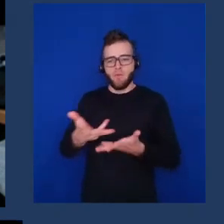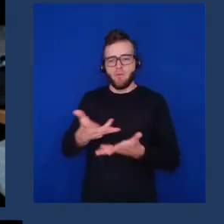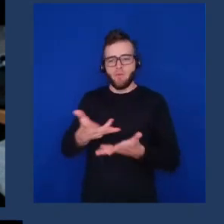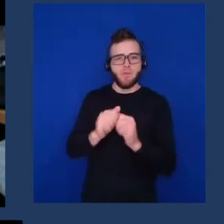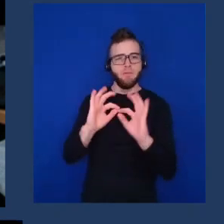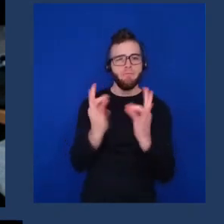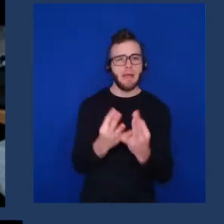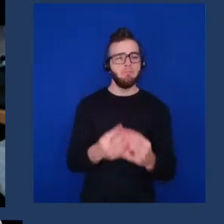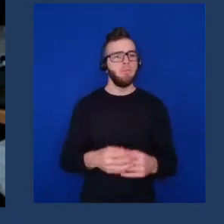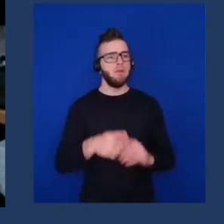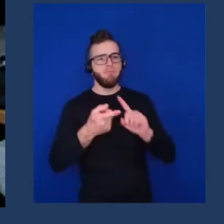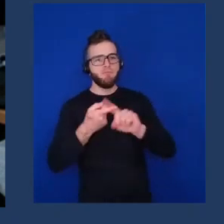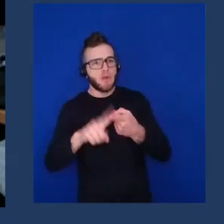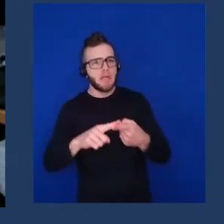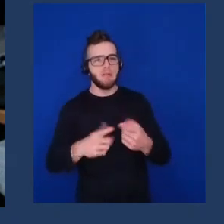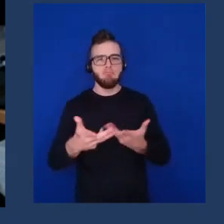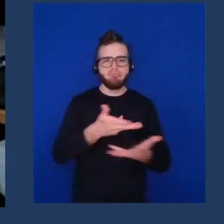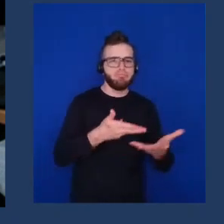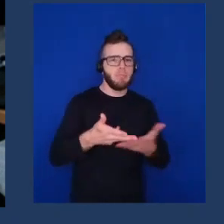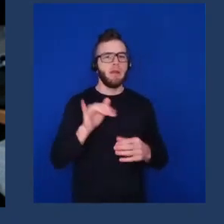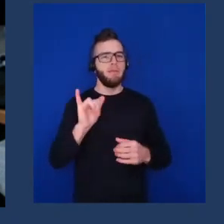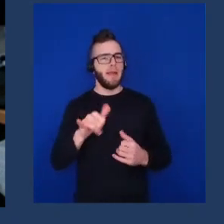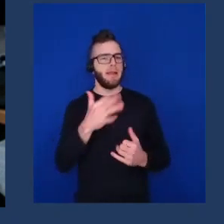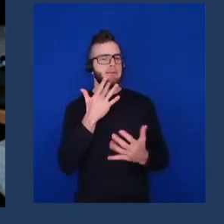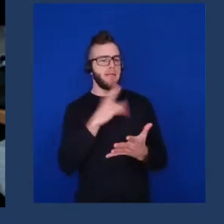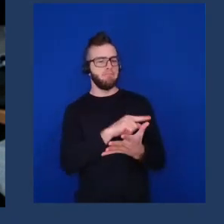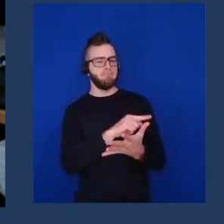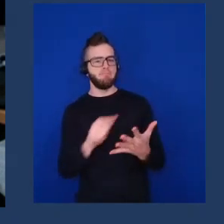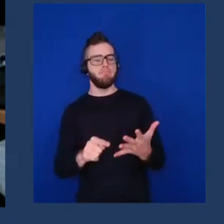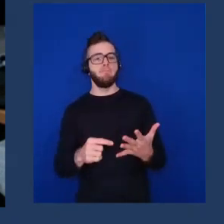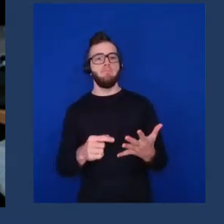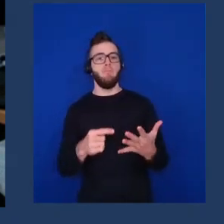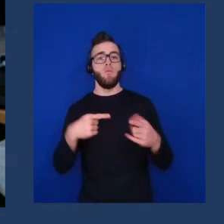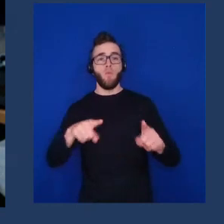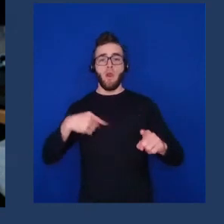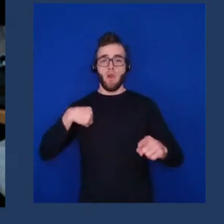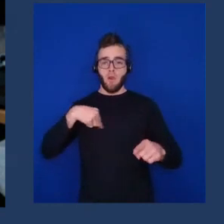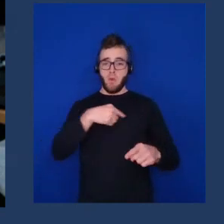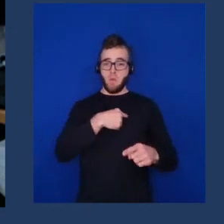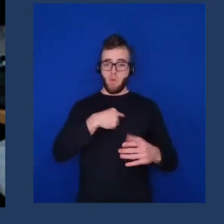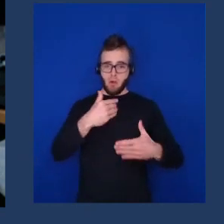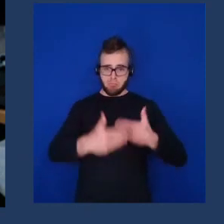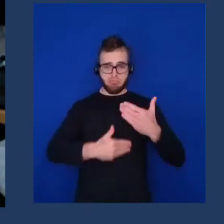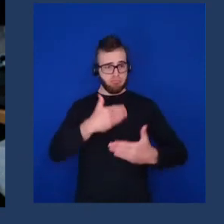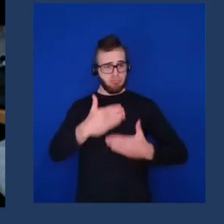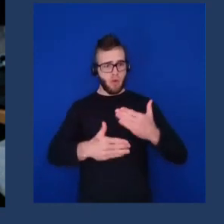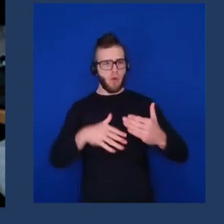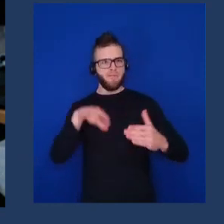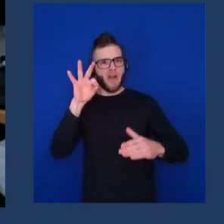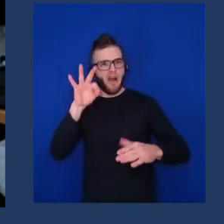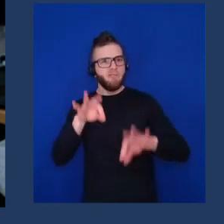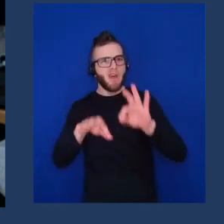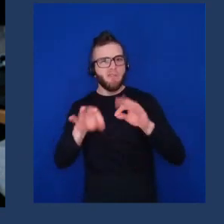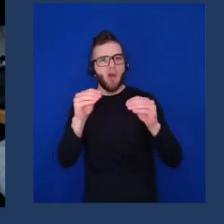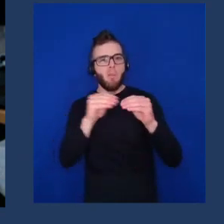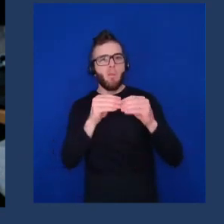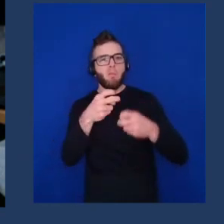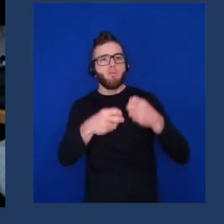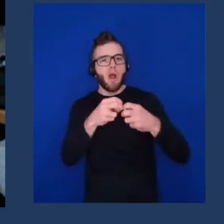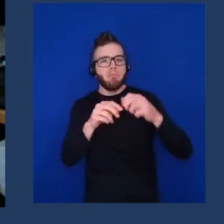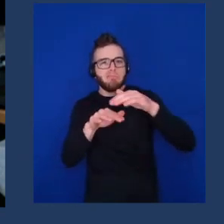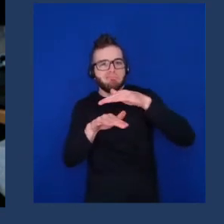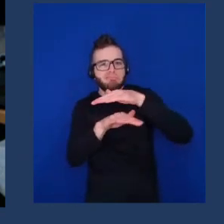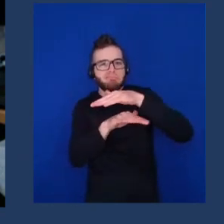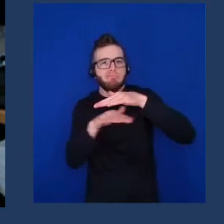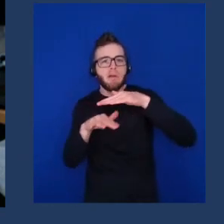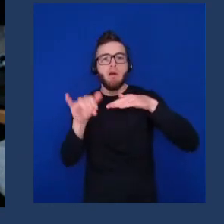worked on in this space, we've found other problems sort of lurking beneath the more obvious ones. And this Rgb eye tracking is